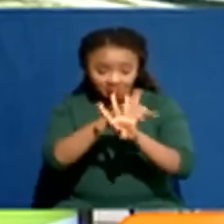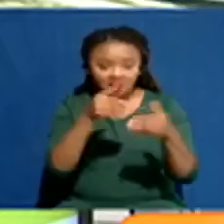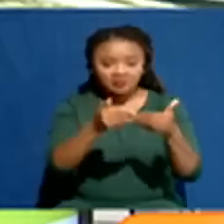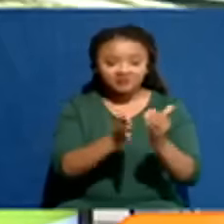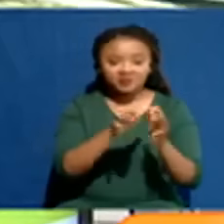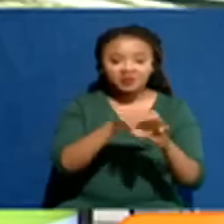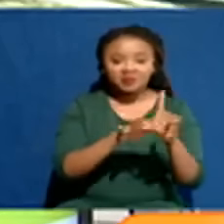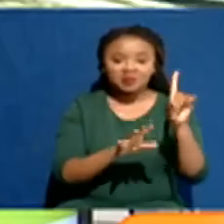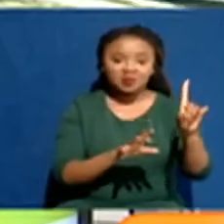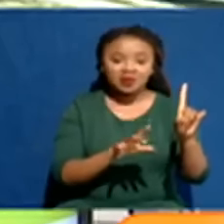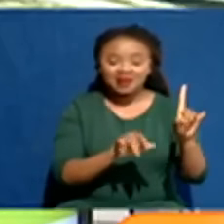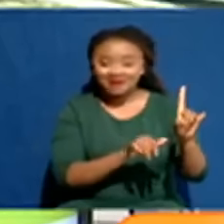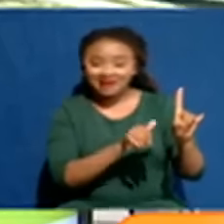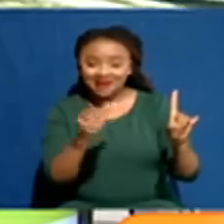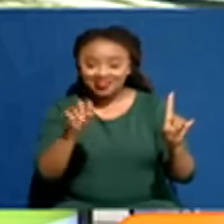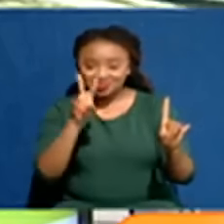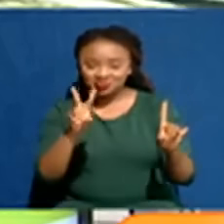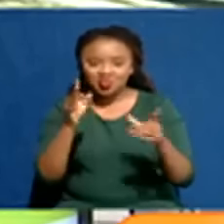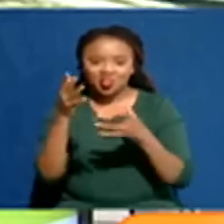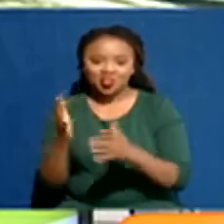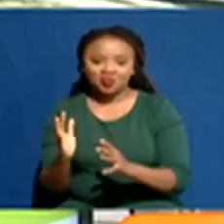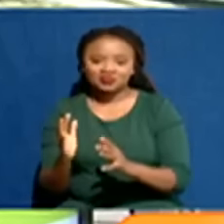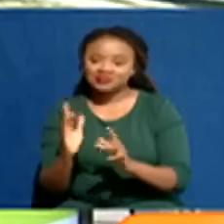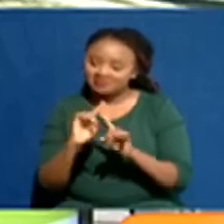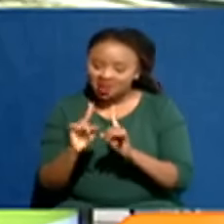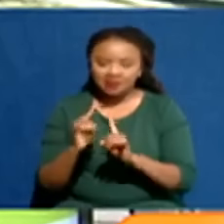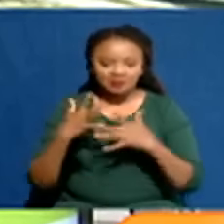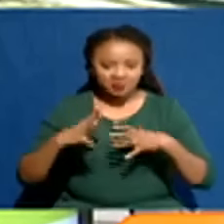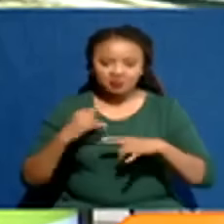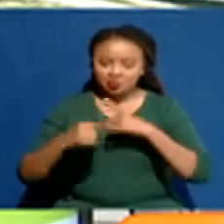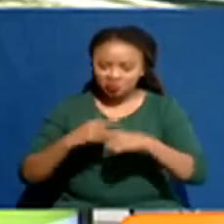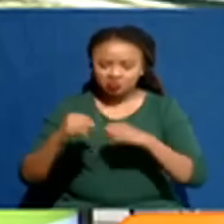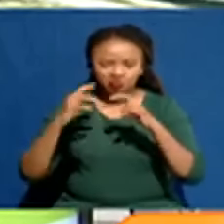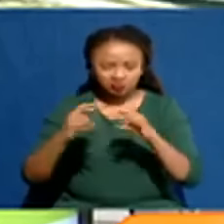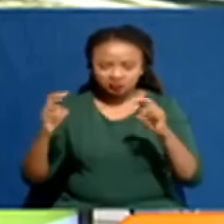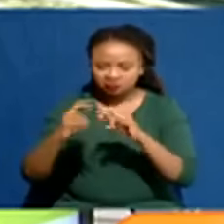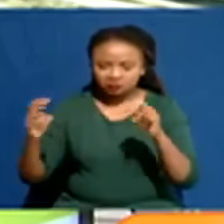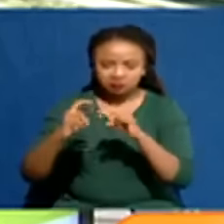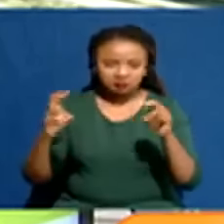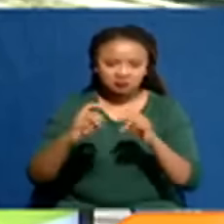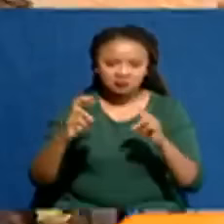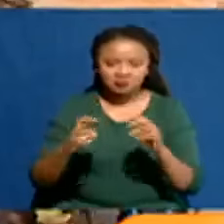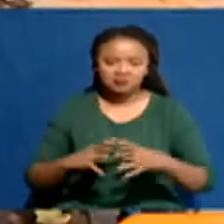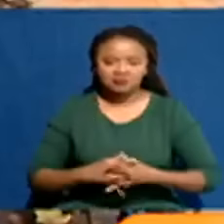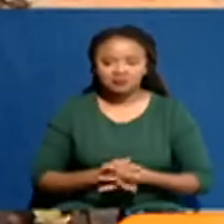more still missing at the close of the search and rescue operation this evening. Ben Kirui has more.